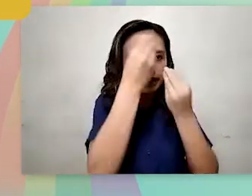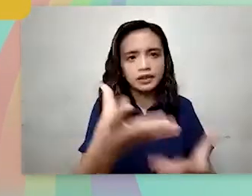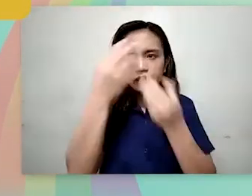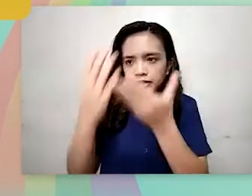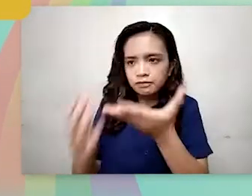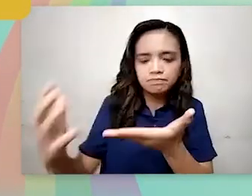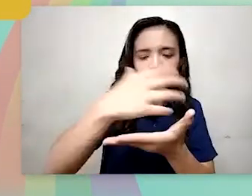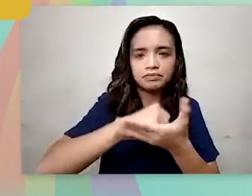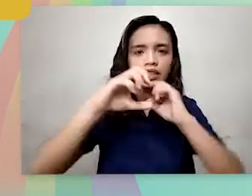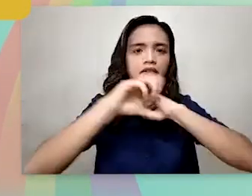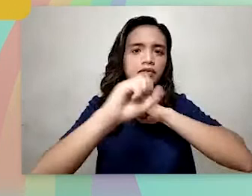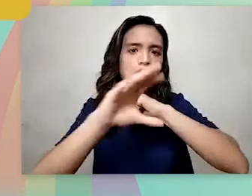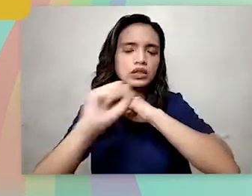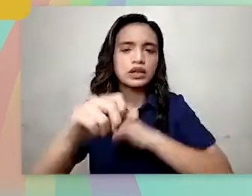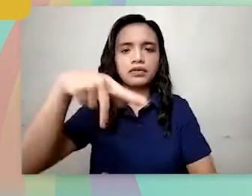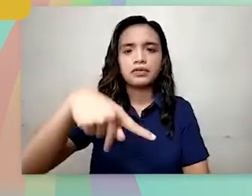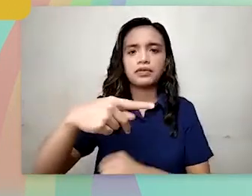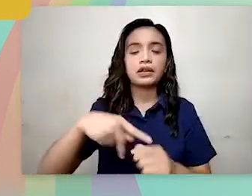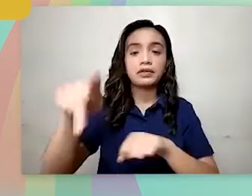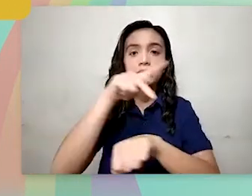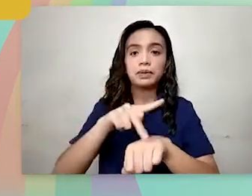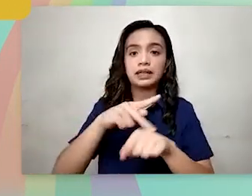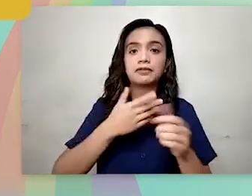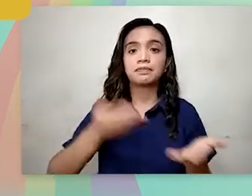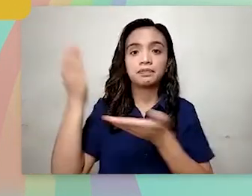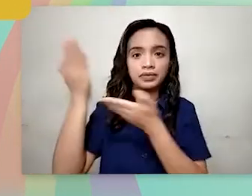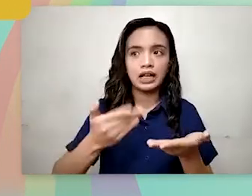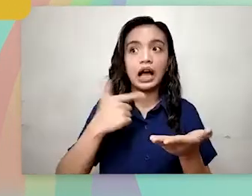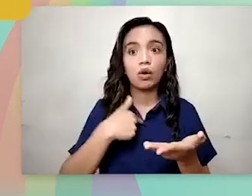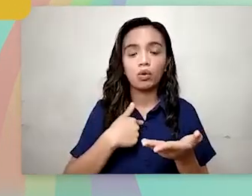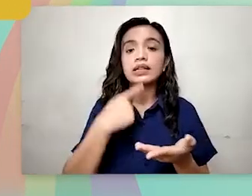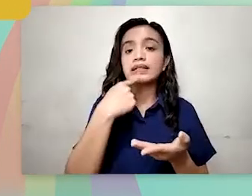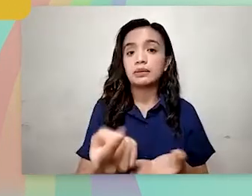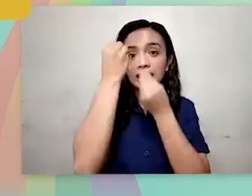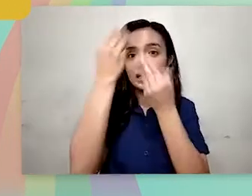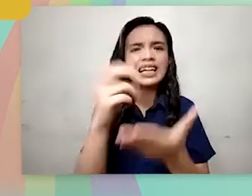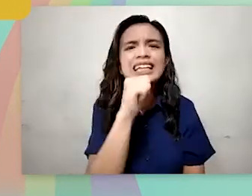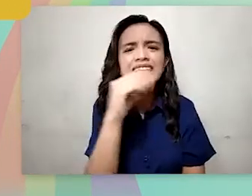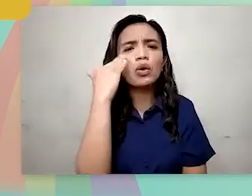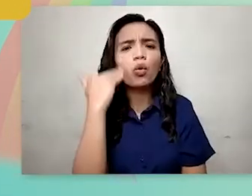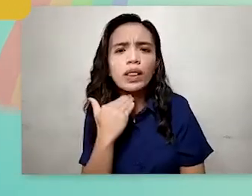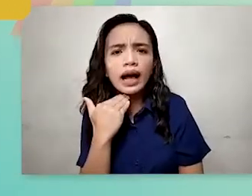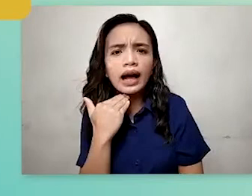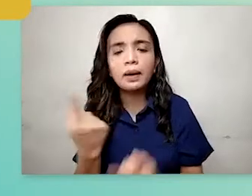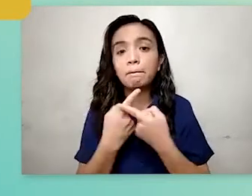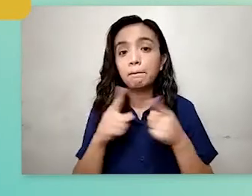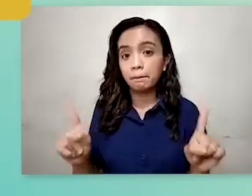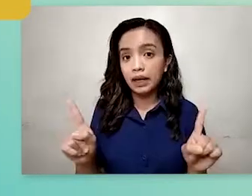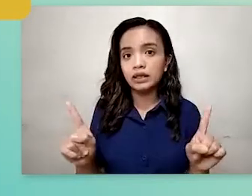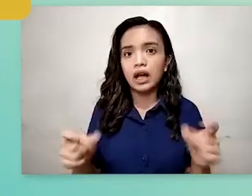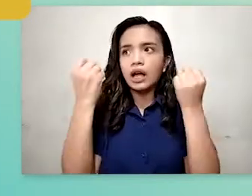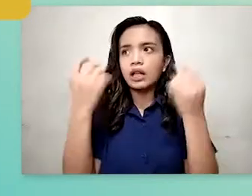of information dissemination, collection, and advocacy at PhilExport, I'd say it's also information,